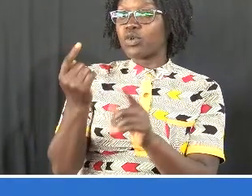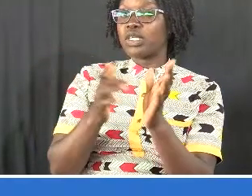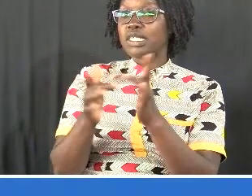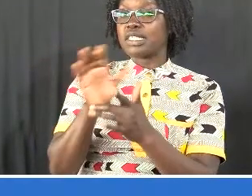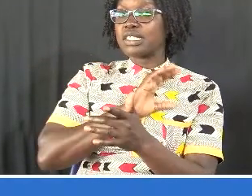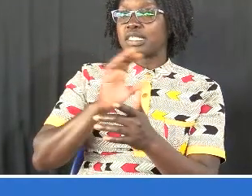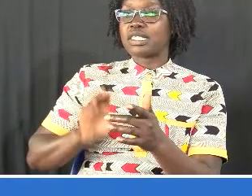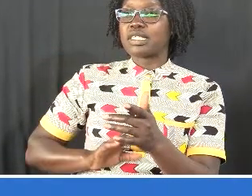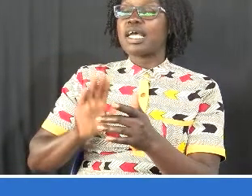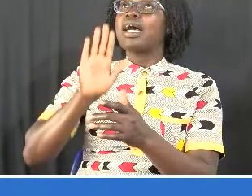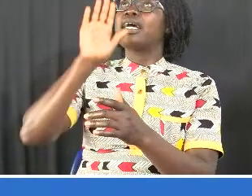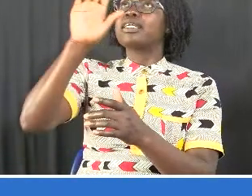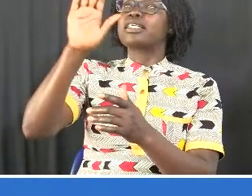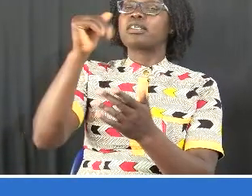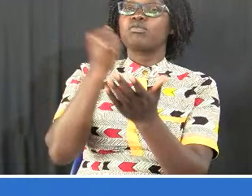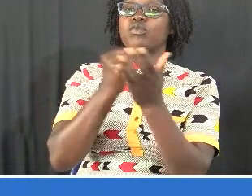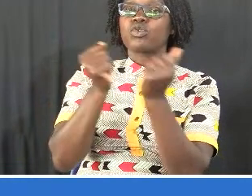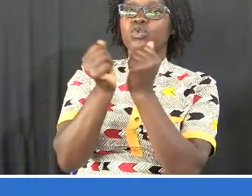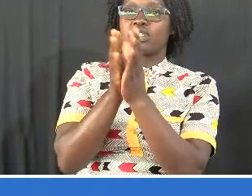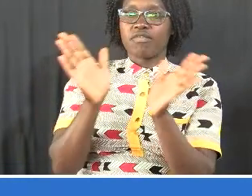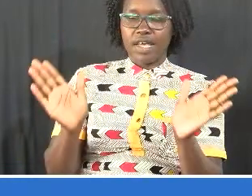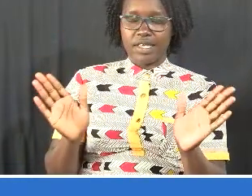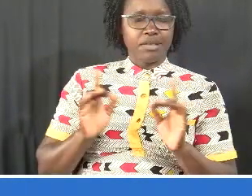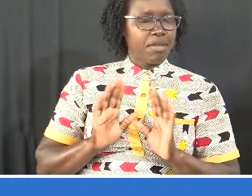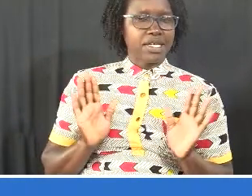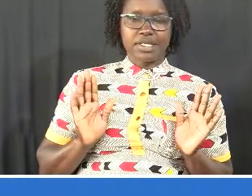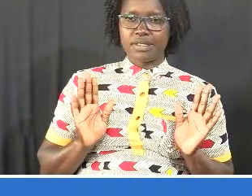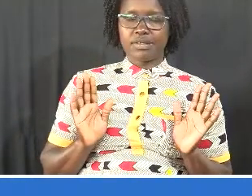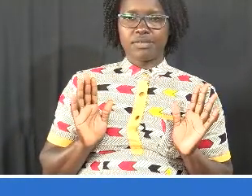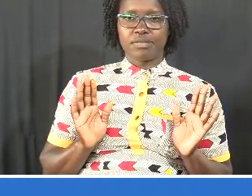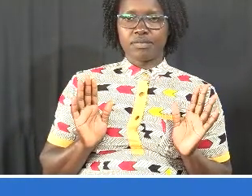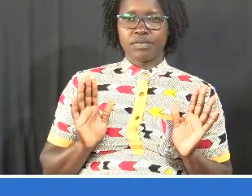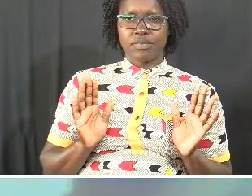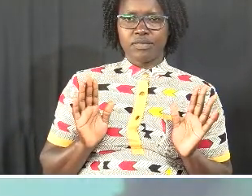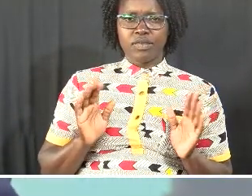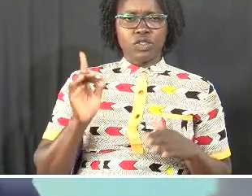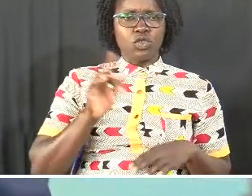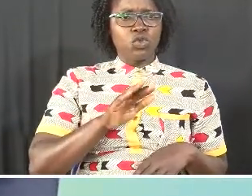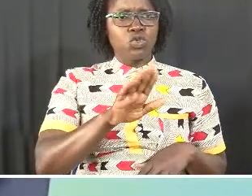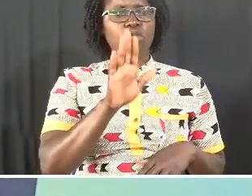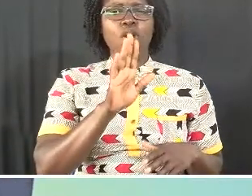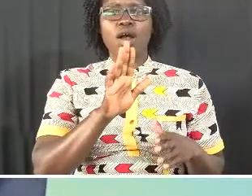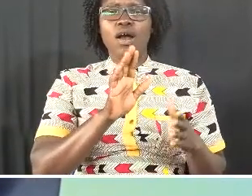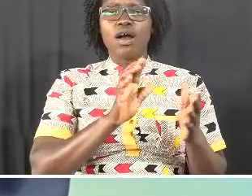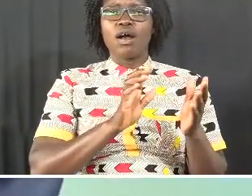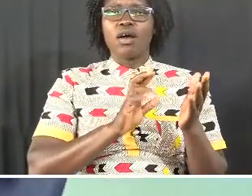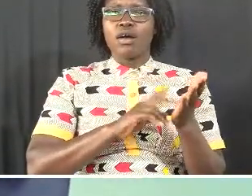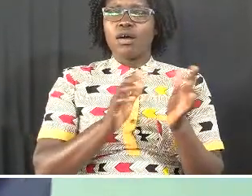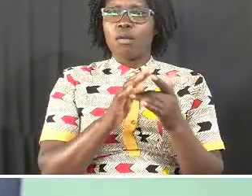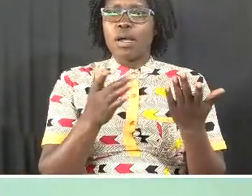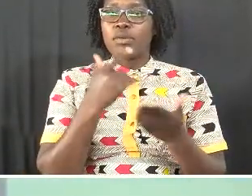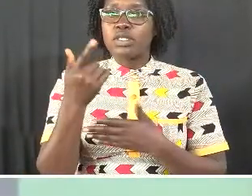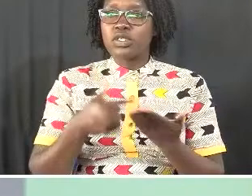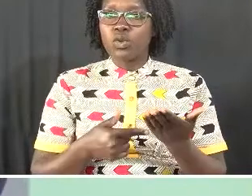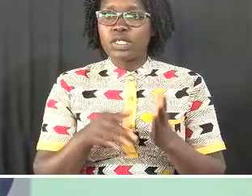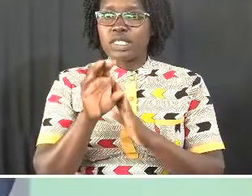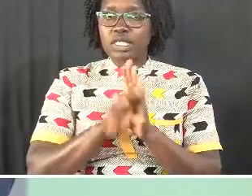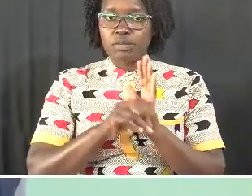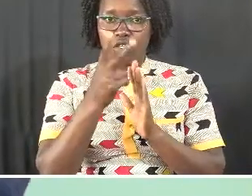Christ and Him crucified. What does your version in chapter 2, verse 2